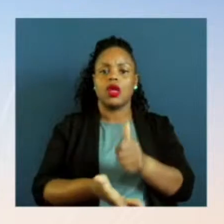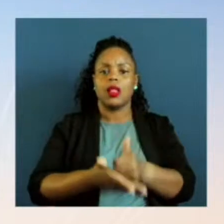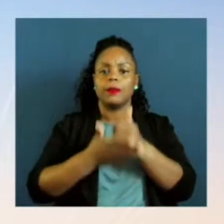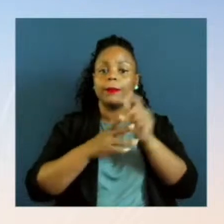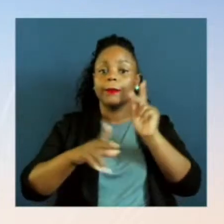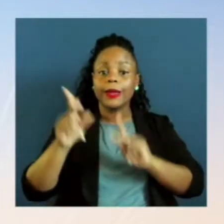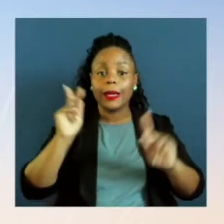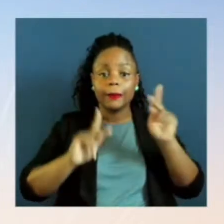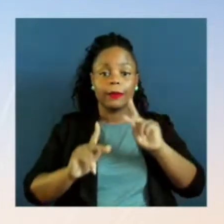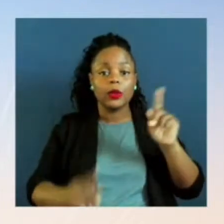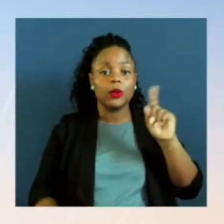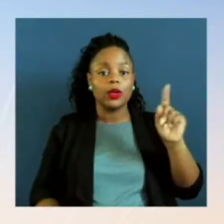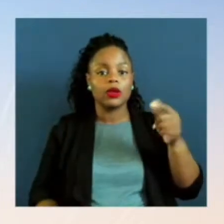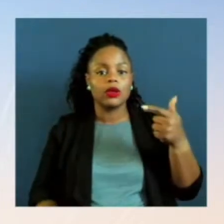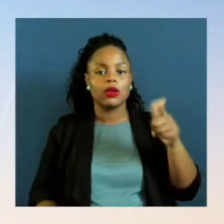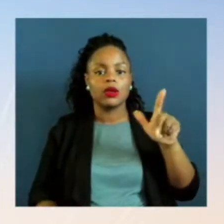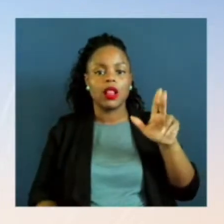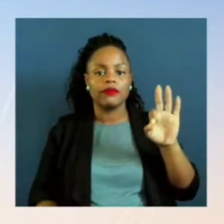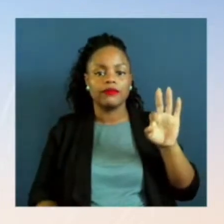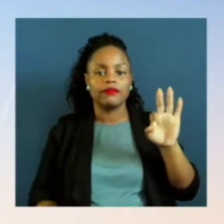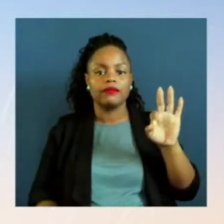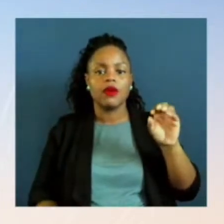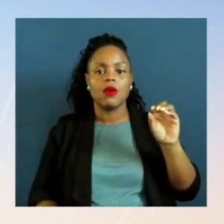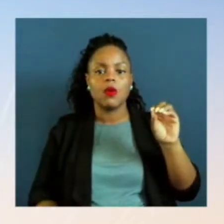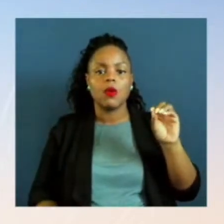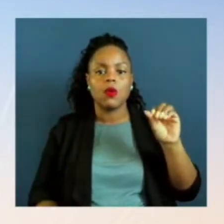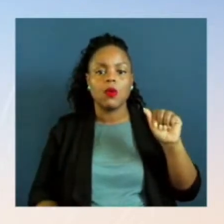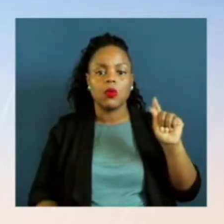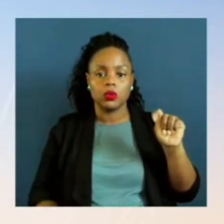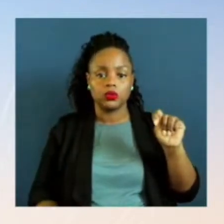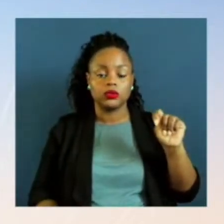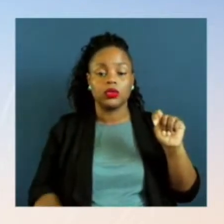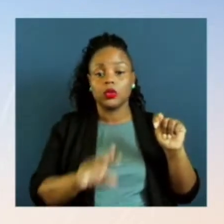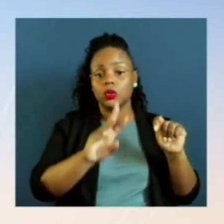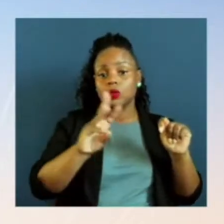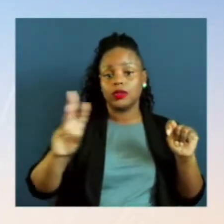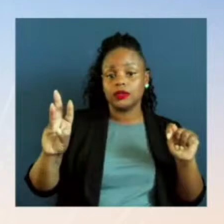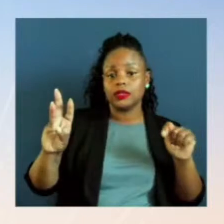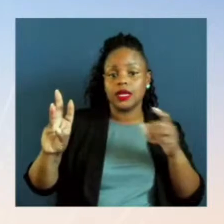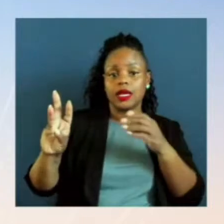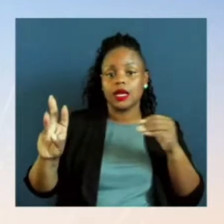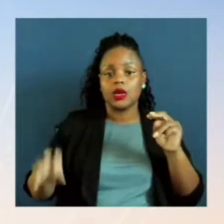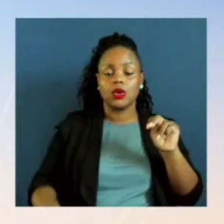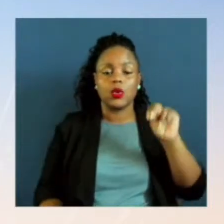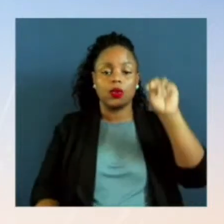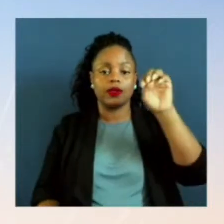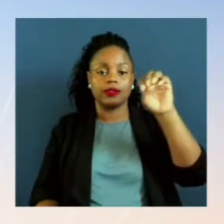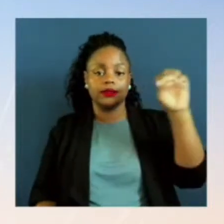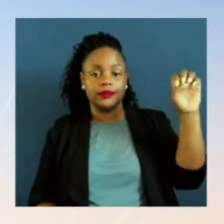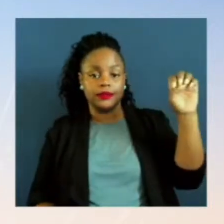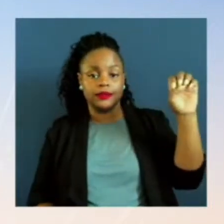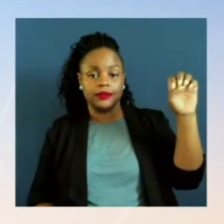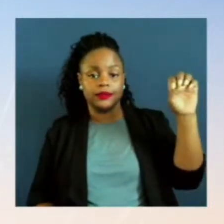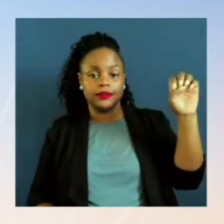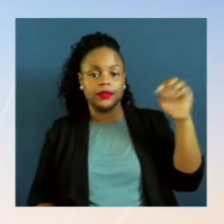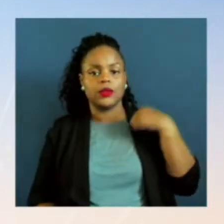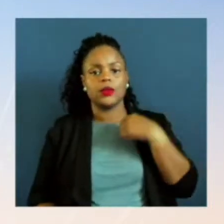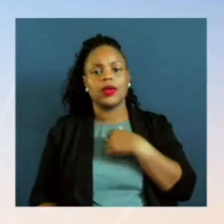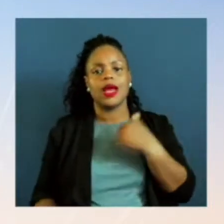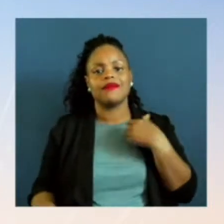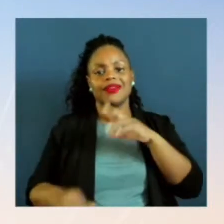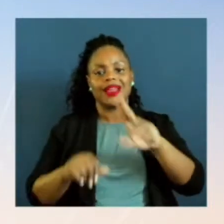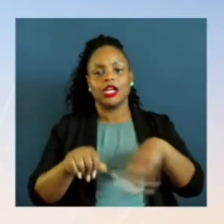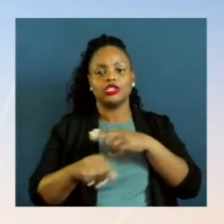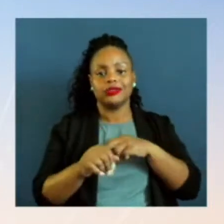Northeast and also out west as we're going through a range of natural disasters across the country. I just wanted to call out a few